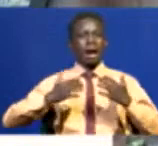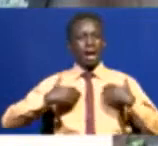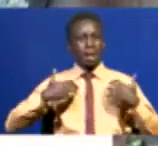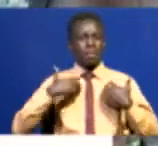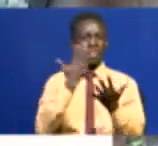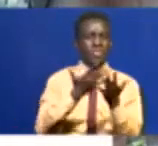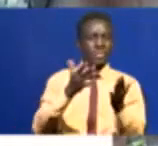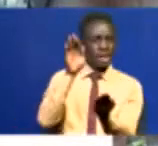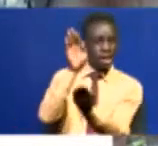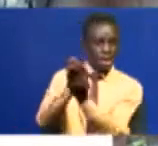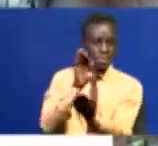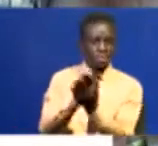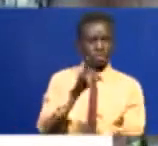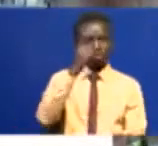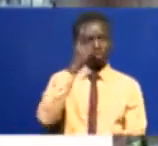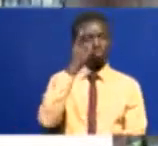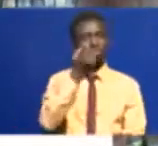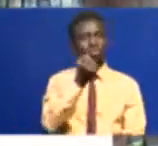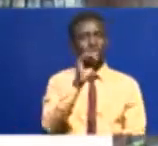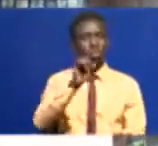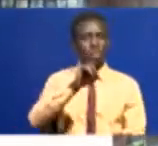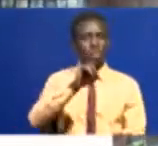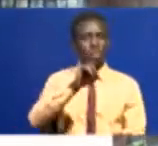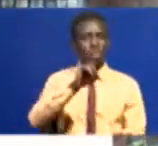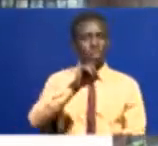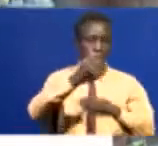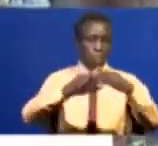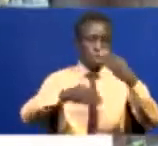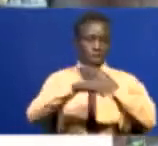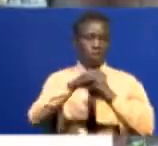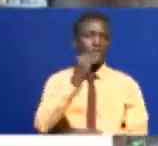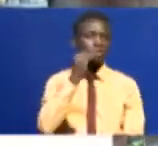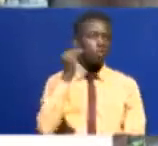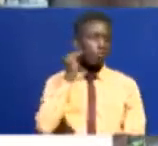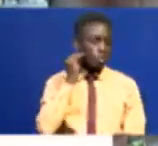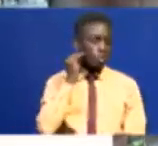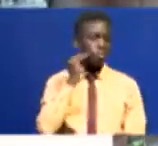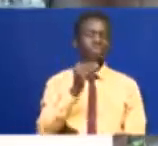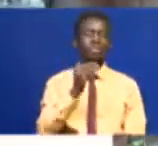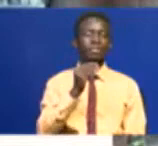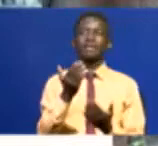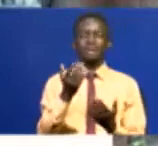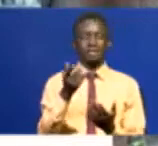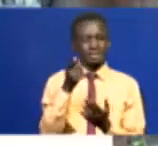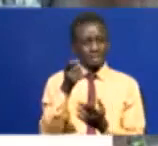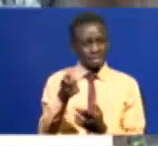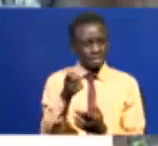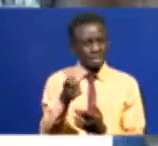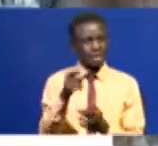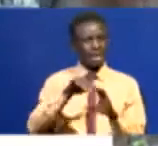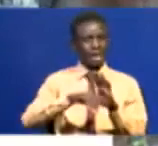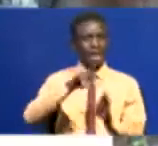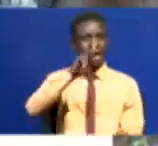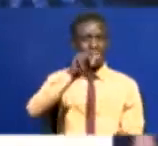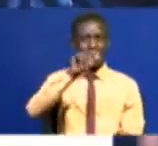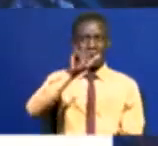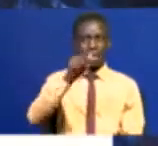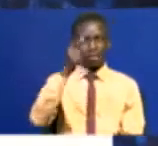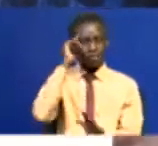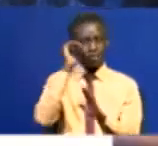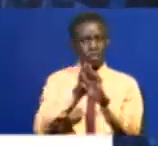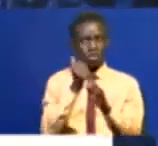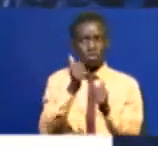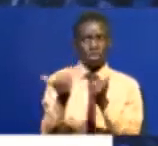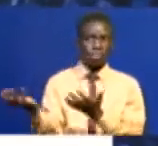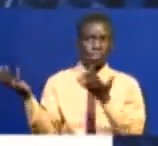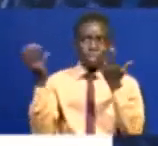also build a home, a museum in this Kaya for these Vigagos that you have brought here.